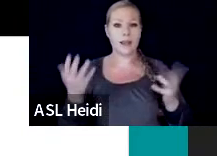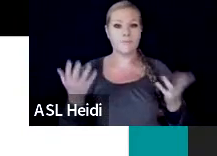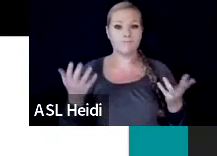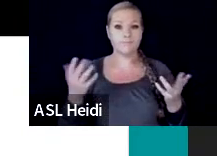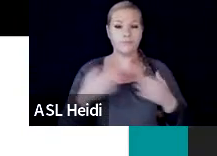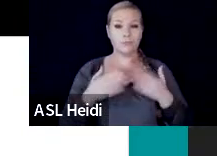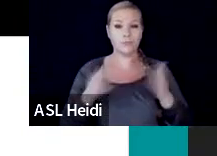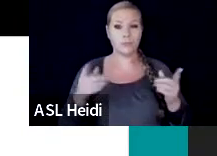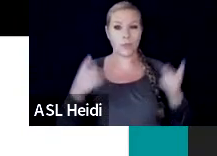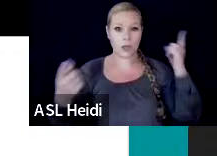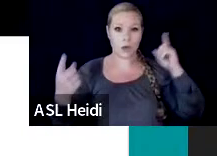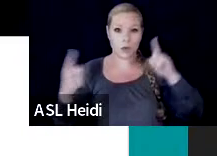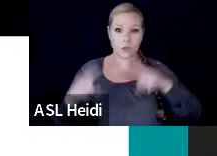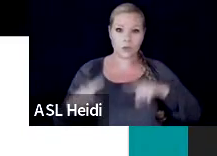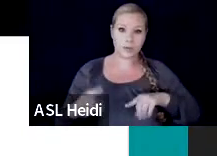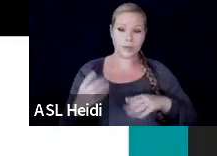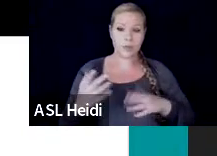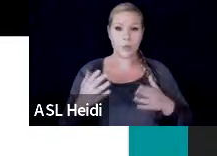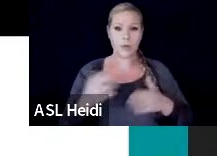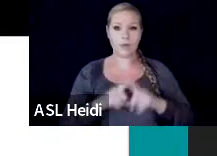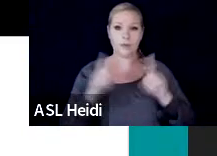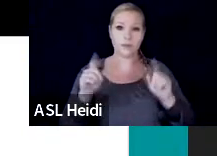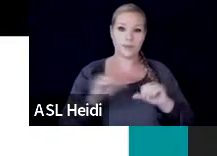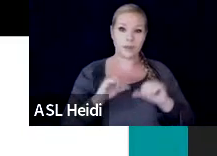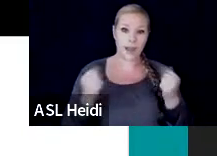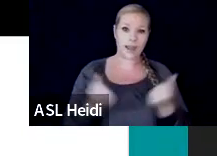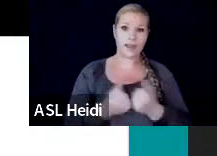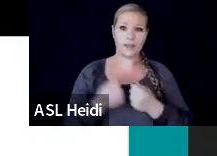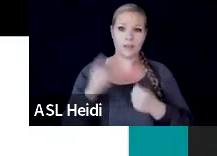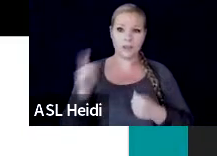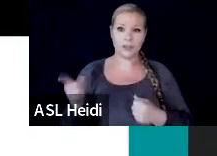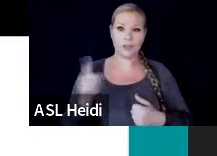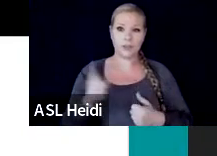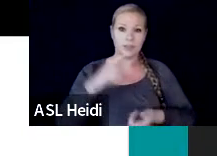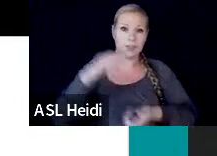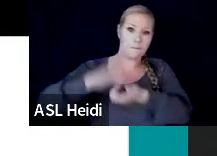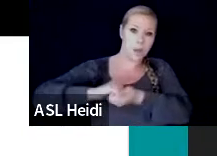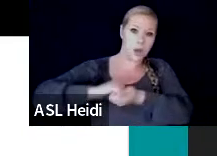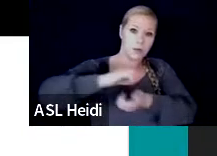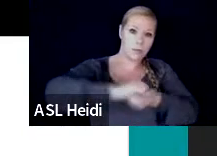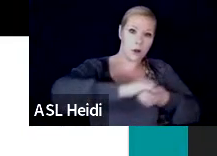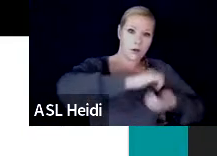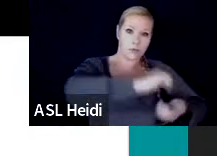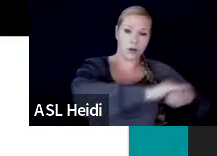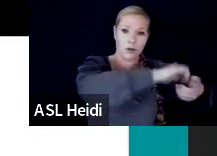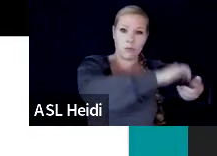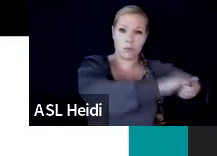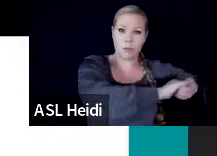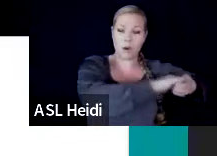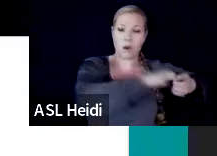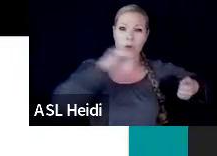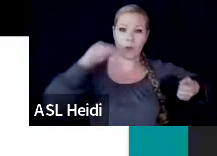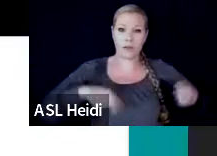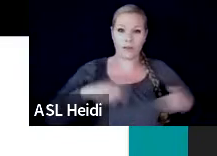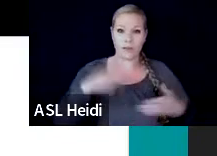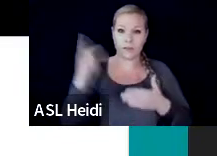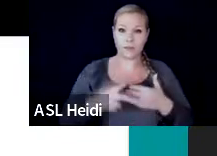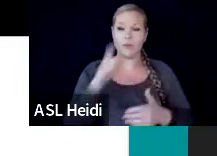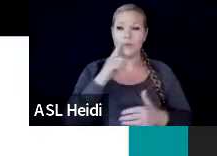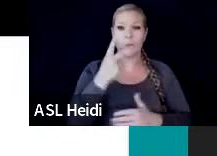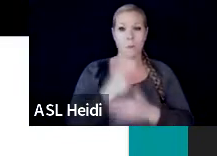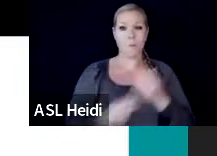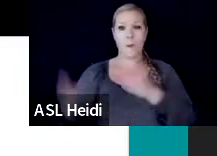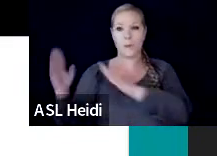different partner agencies that we have alongside us in this program. So that's the city, both of the